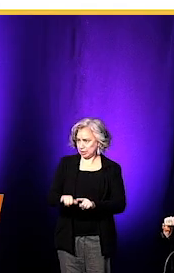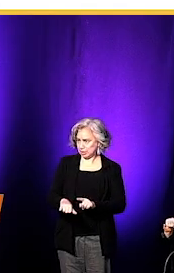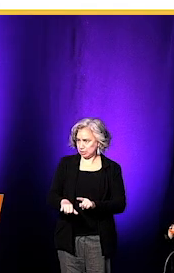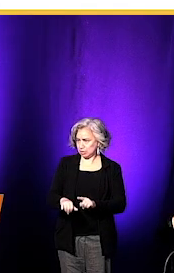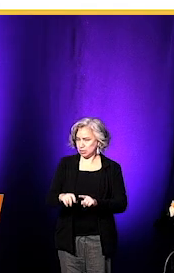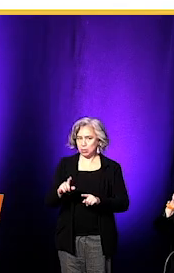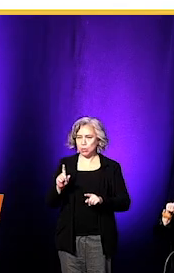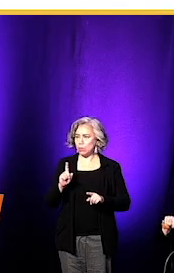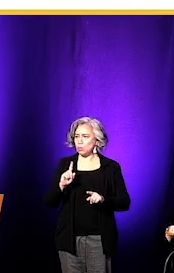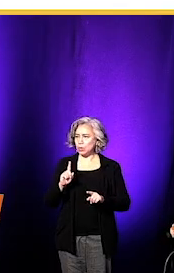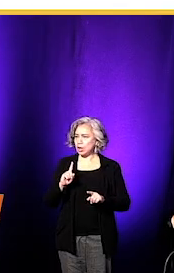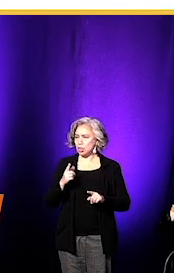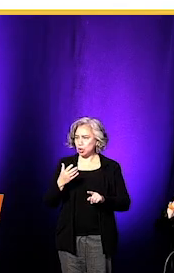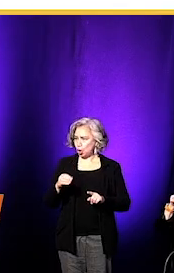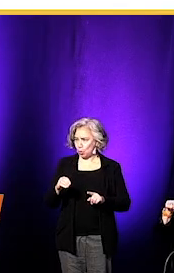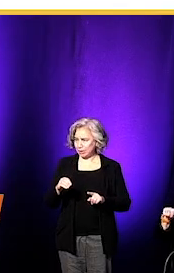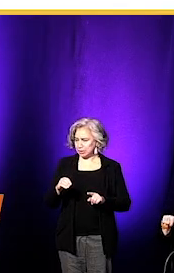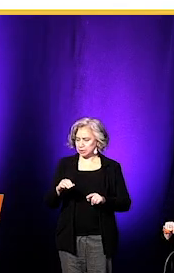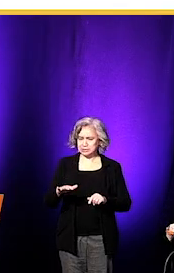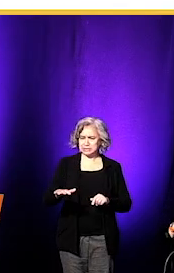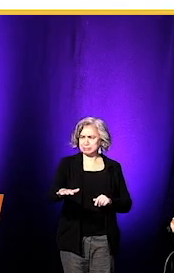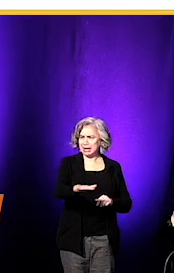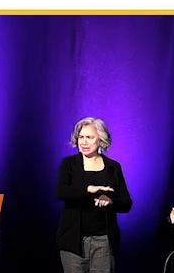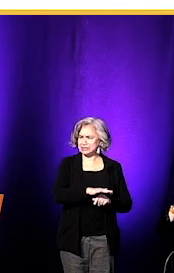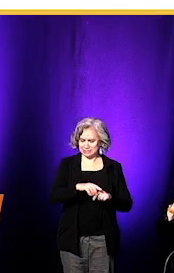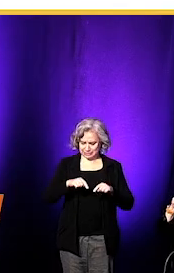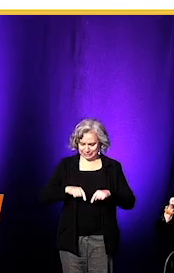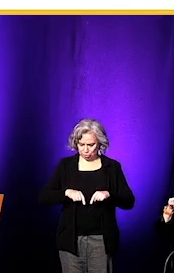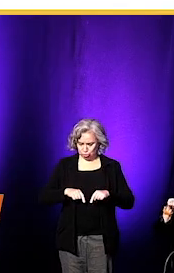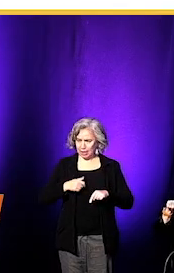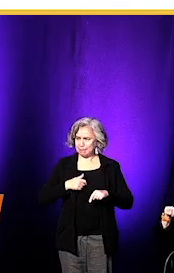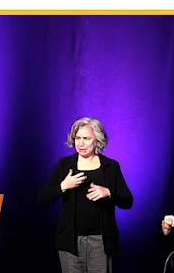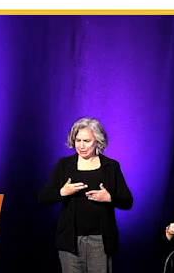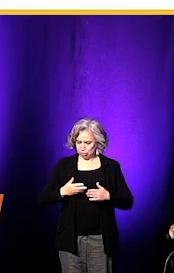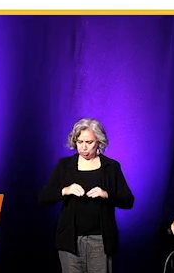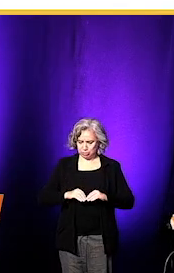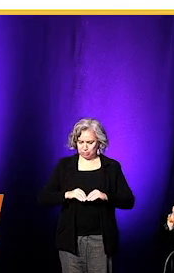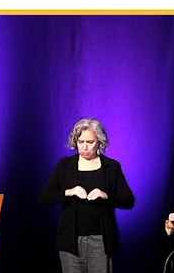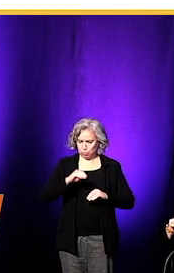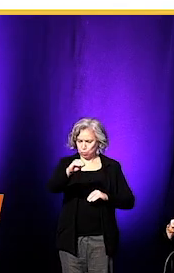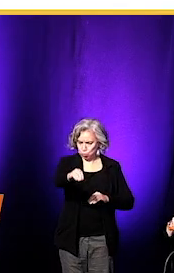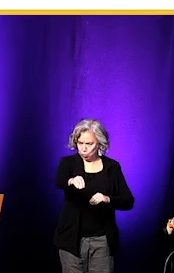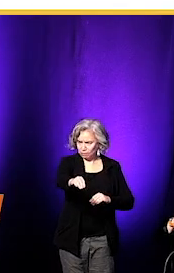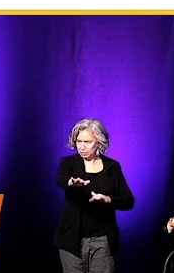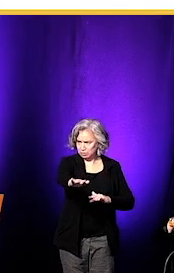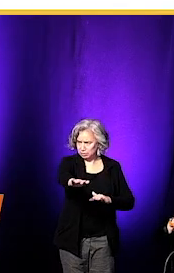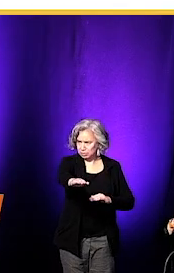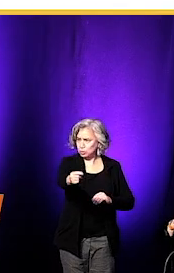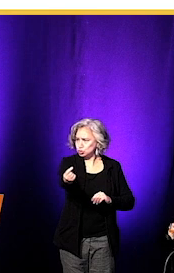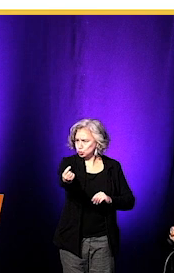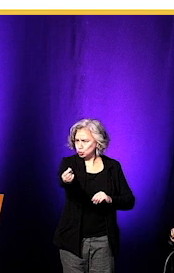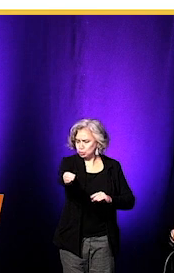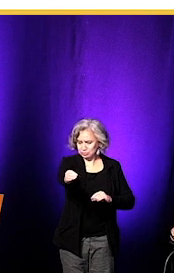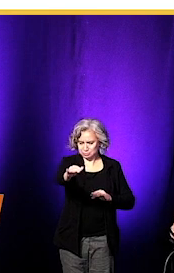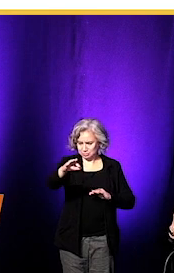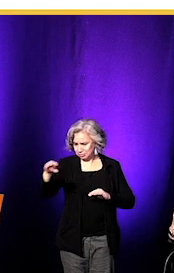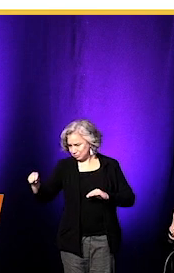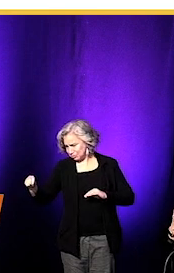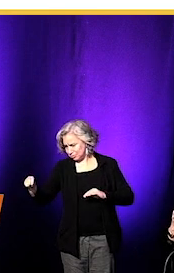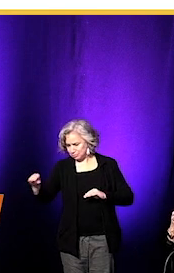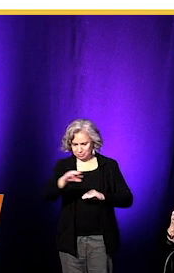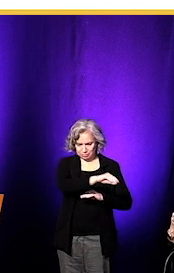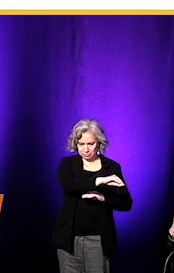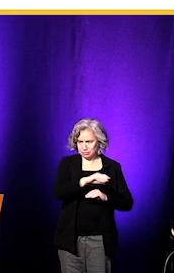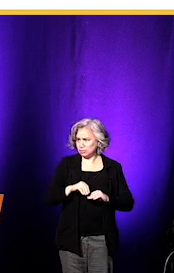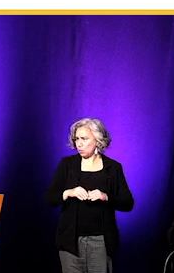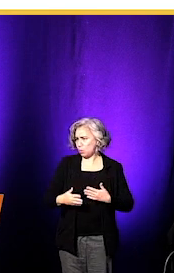the space, and what they're doing in those spaces, how it gets configured, and then how it gets iterated. We were able to,